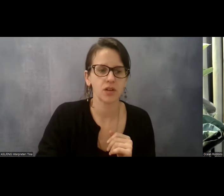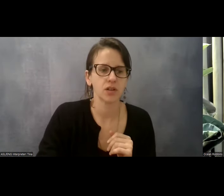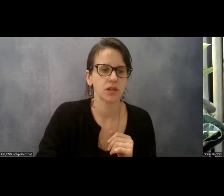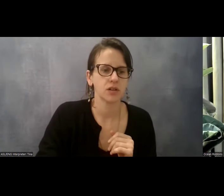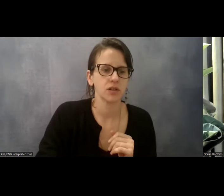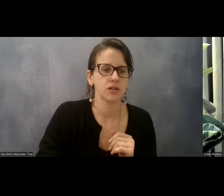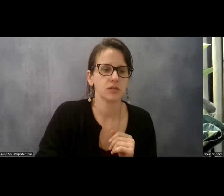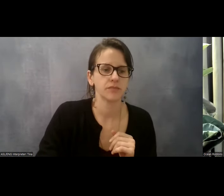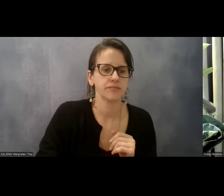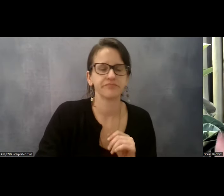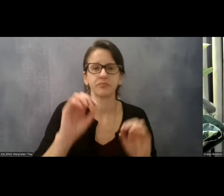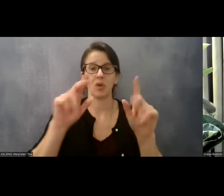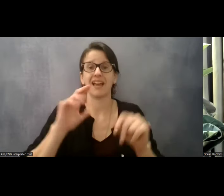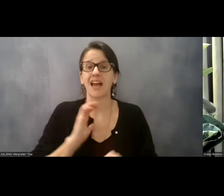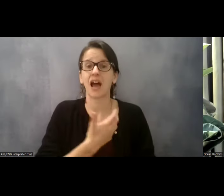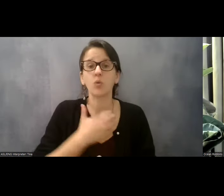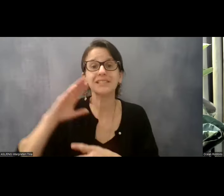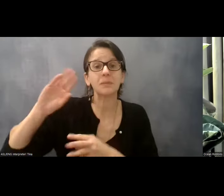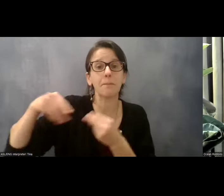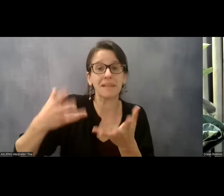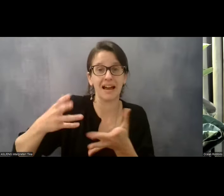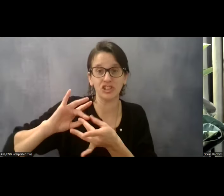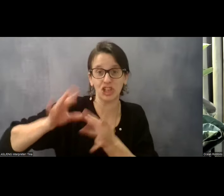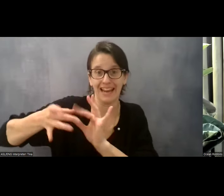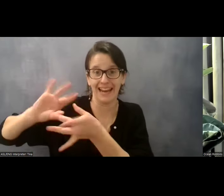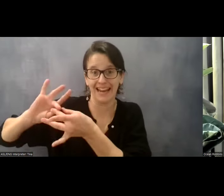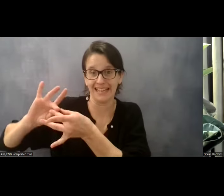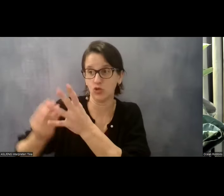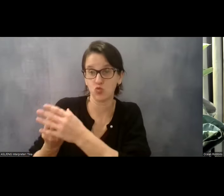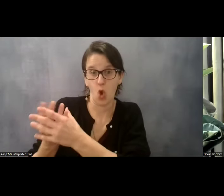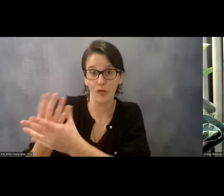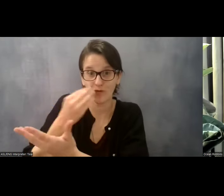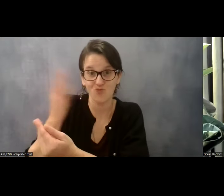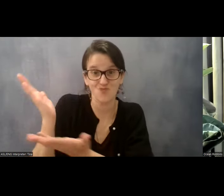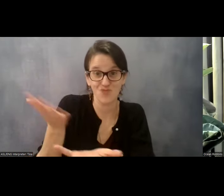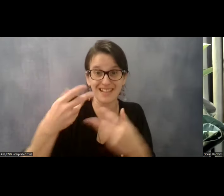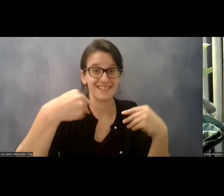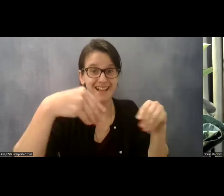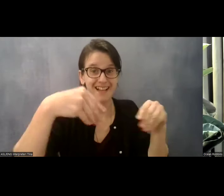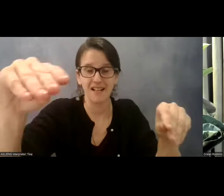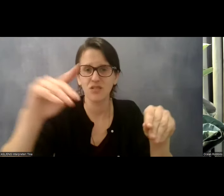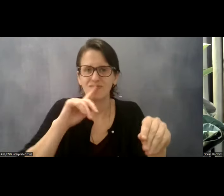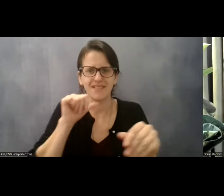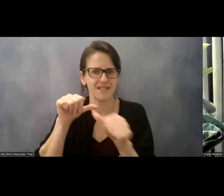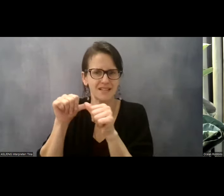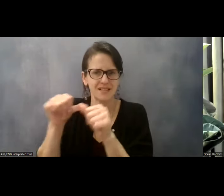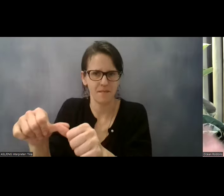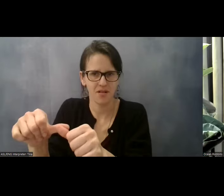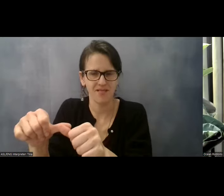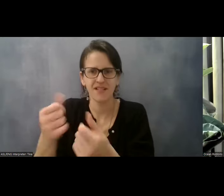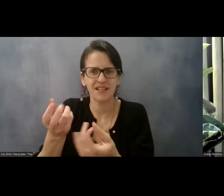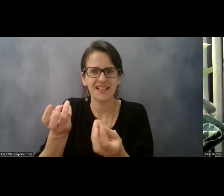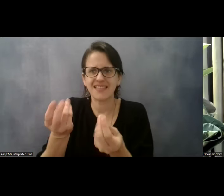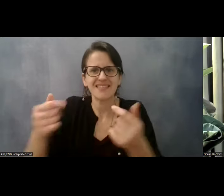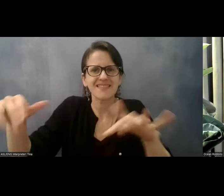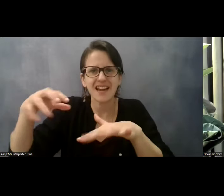I know back in 2020, when so many things were chaotic with the pandemic, people who had gardens felt a lot more secure when the grocery store shelves